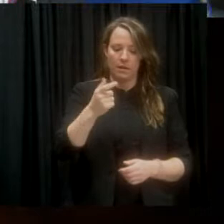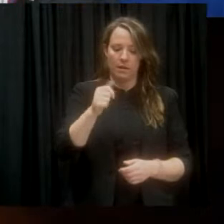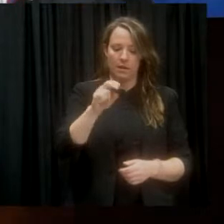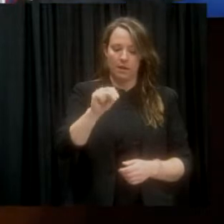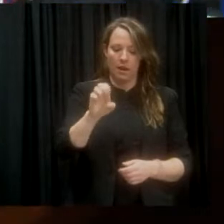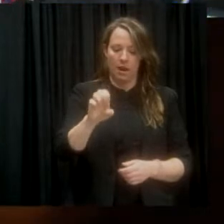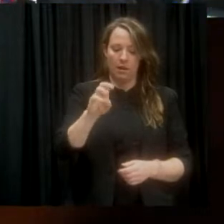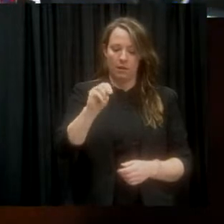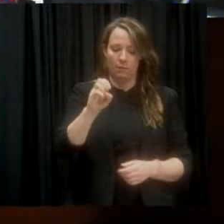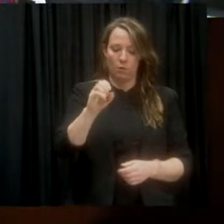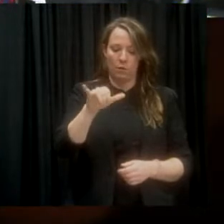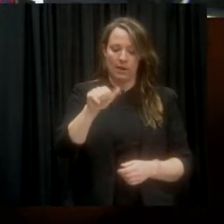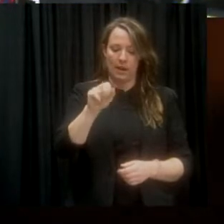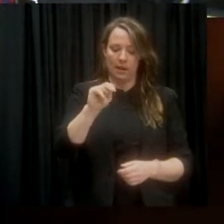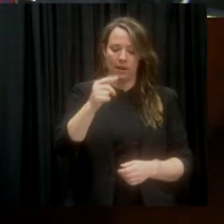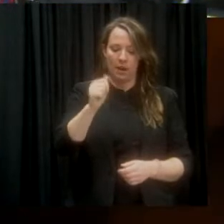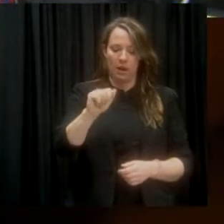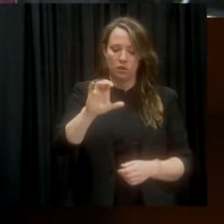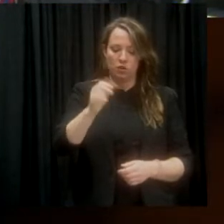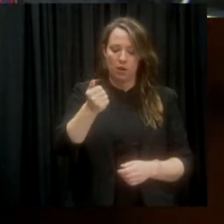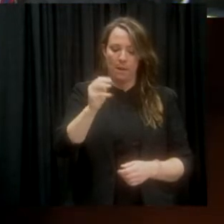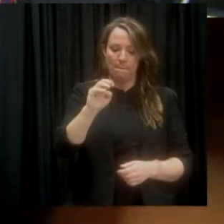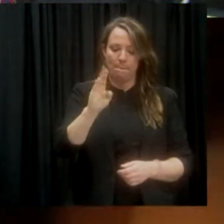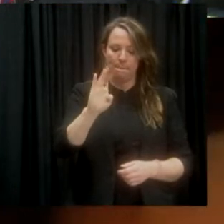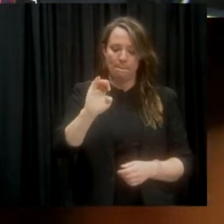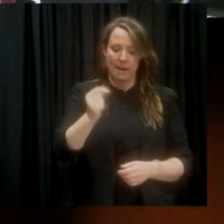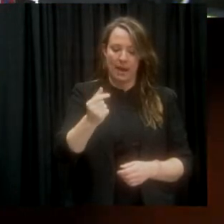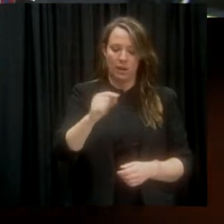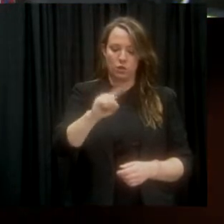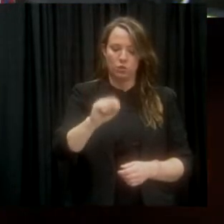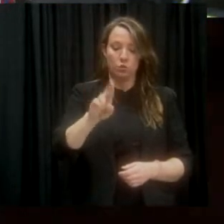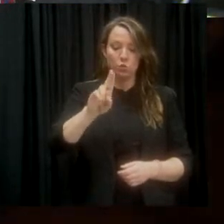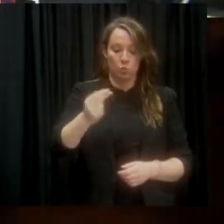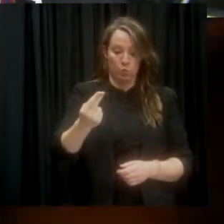Megan Muyanga Chabang Zhu.